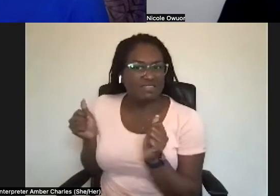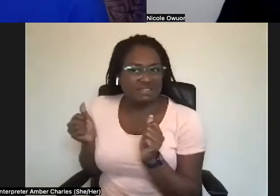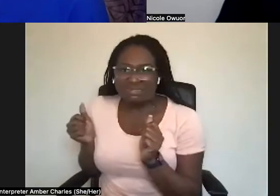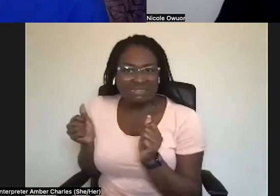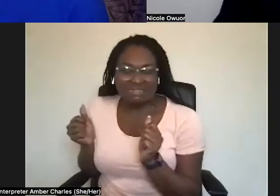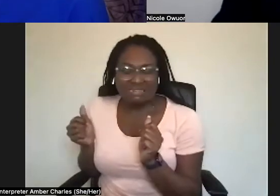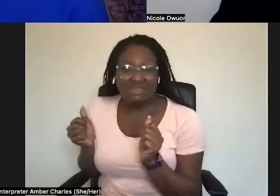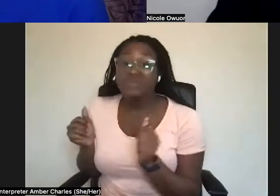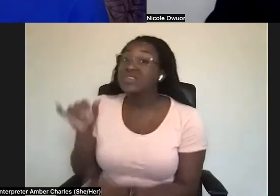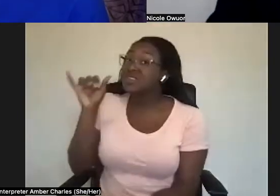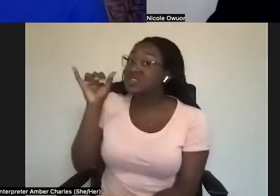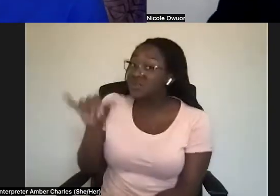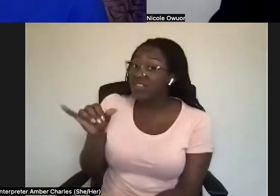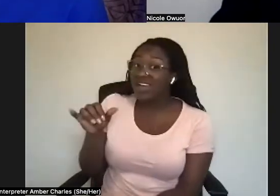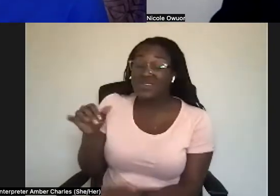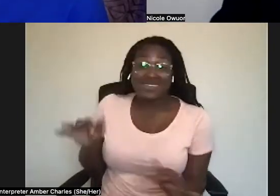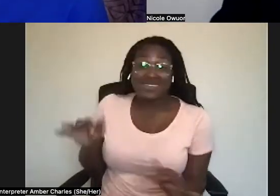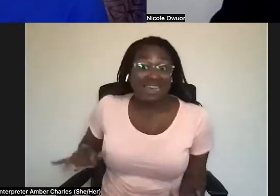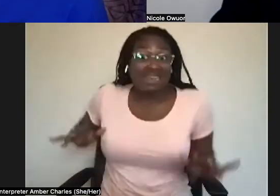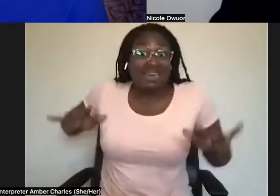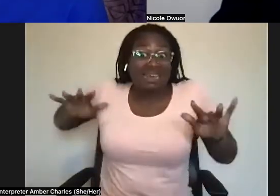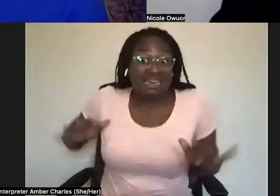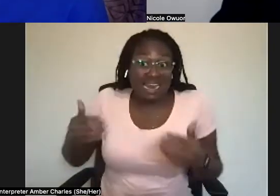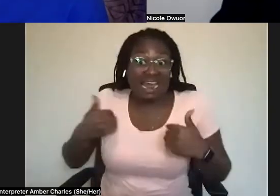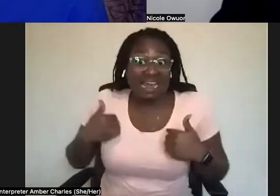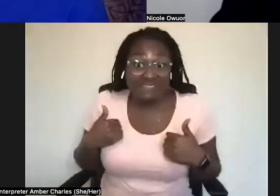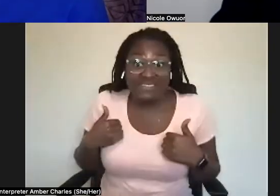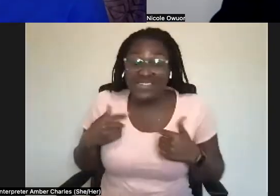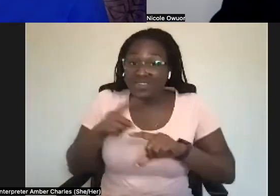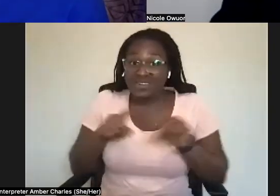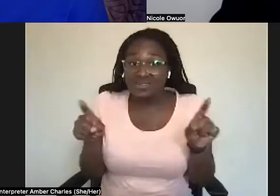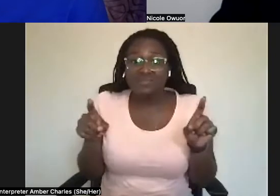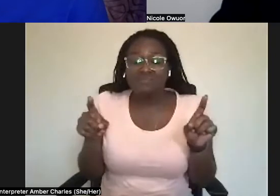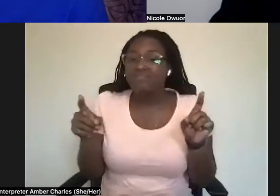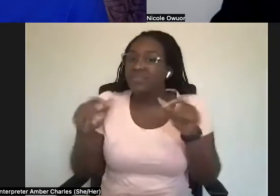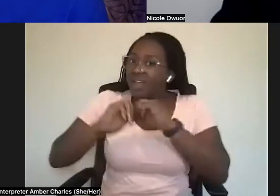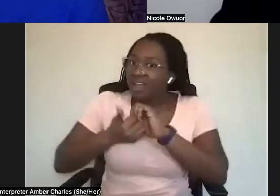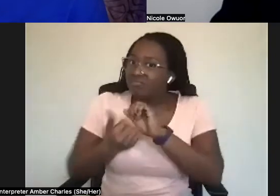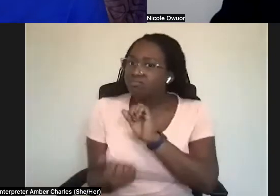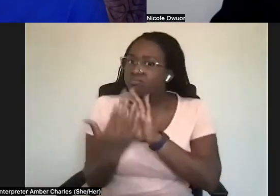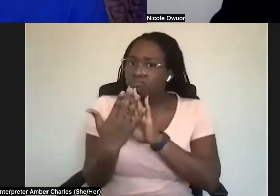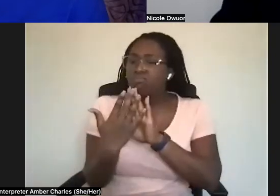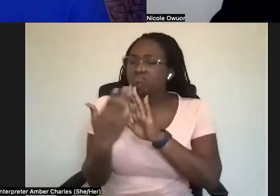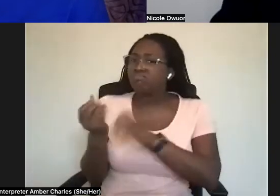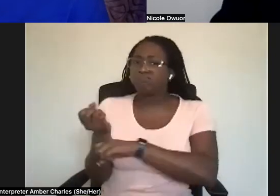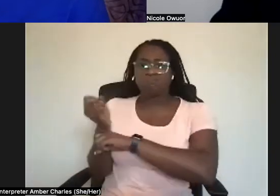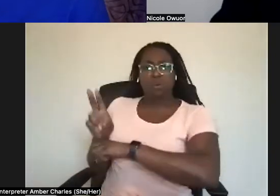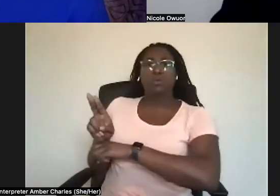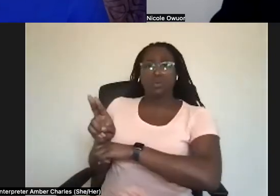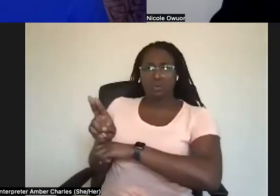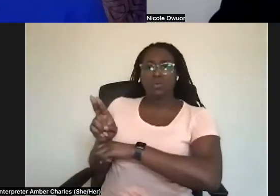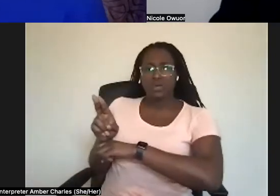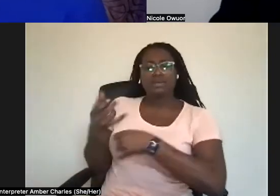an anxiety that I had, but the way that I overcame that and the way that I